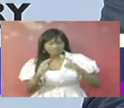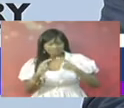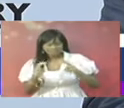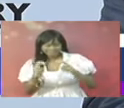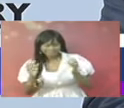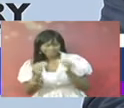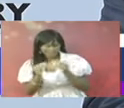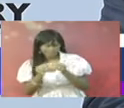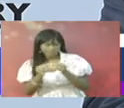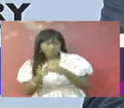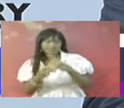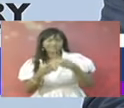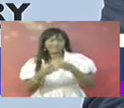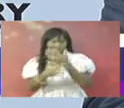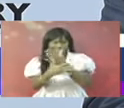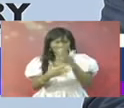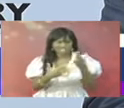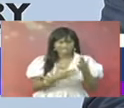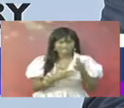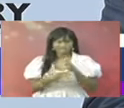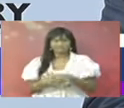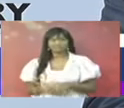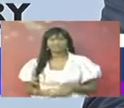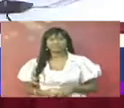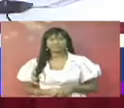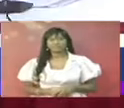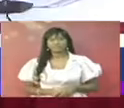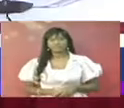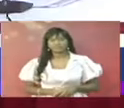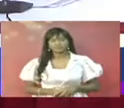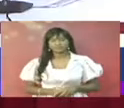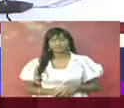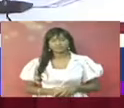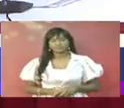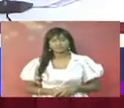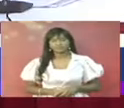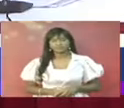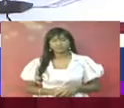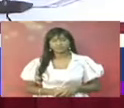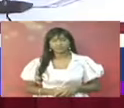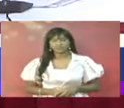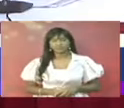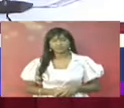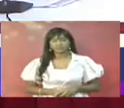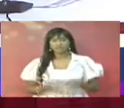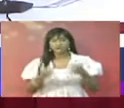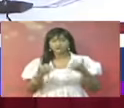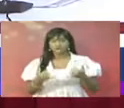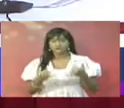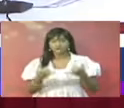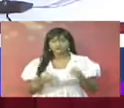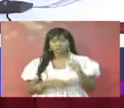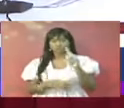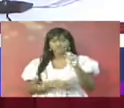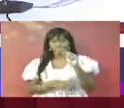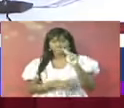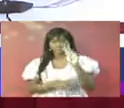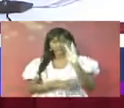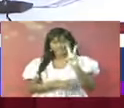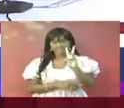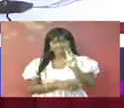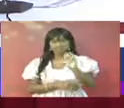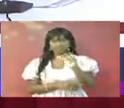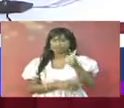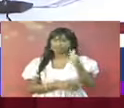before that data can be shared in its entirety. Thank you for your question, Prior. We now go to TV6 for a follow-up